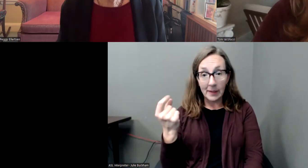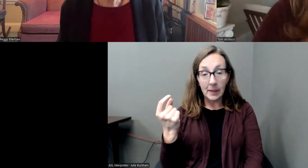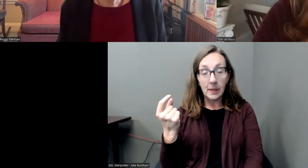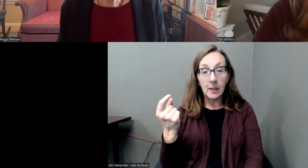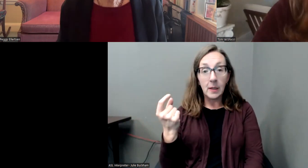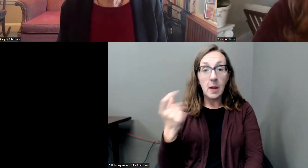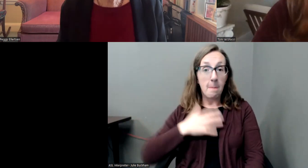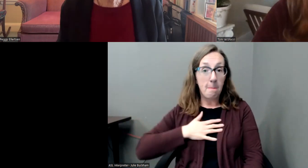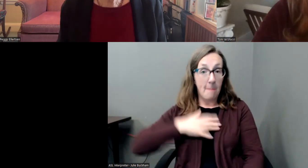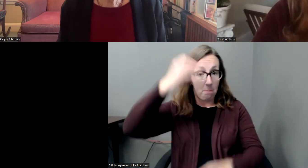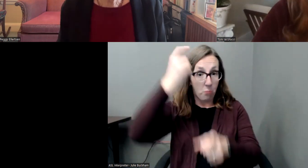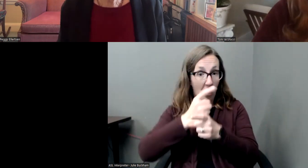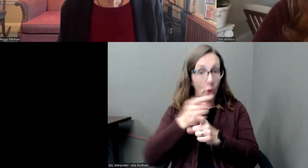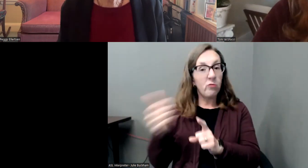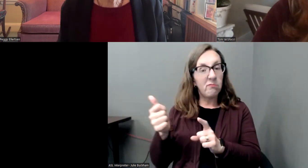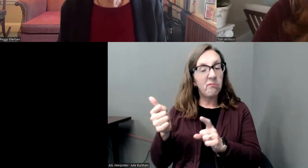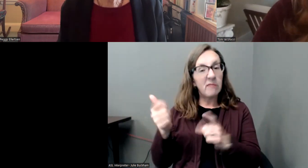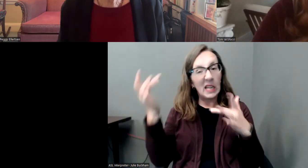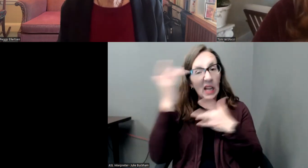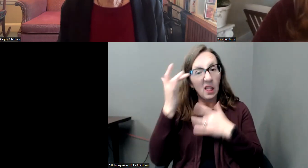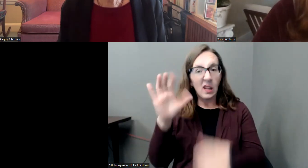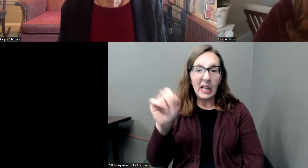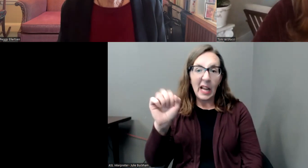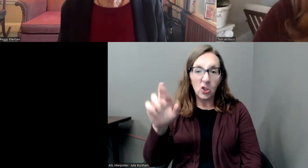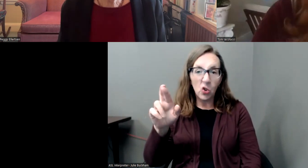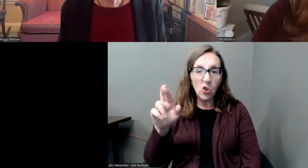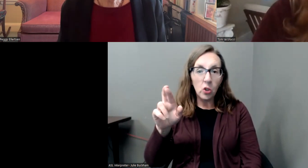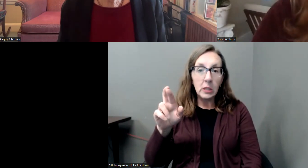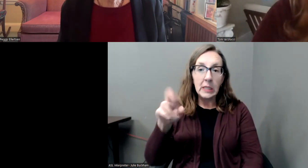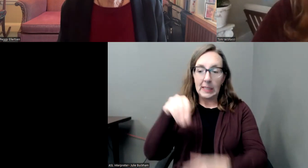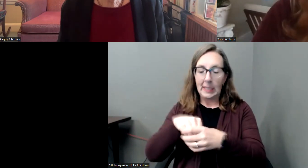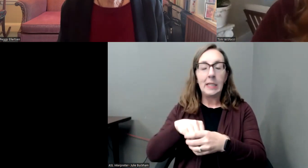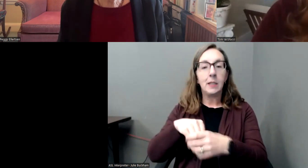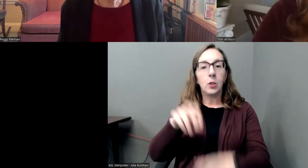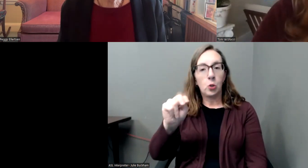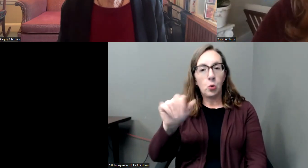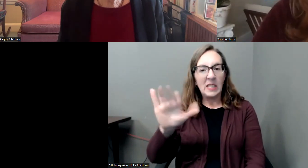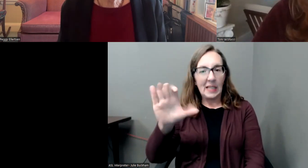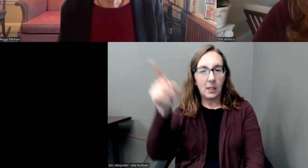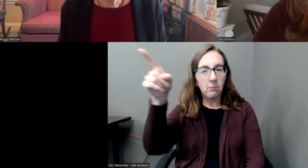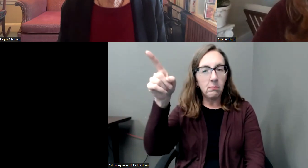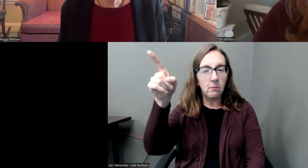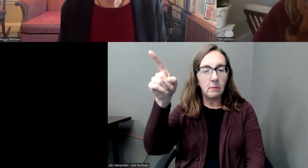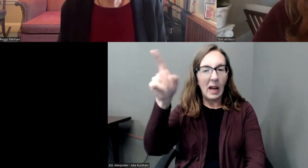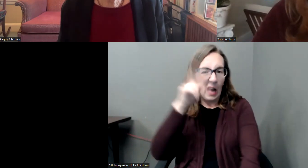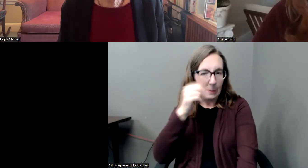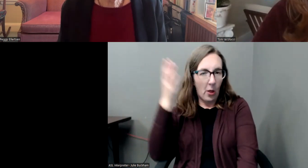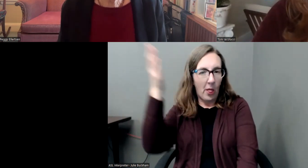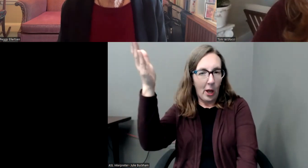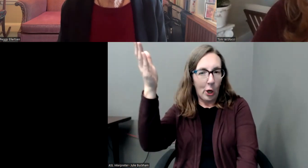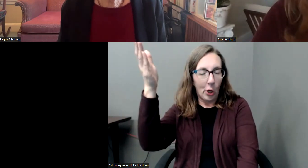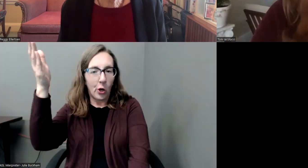My brother was very ill with cancer, and he was hospitalized in New York City where I lived, because he lived out of state. He was being treated